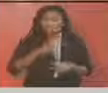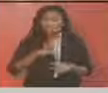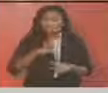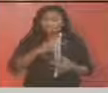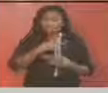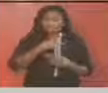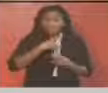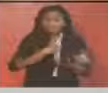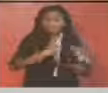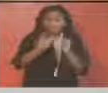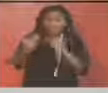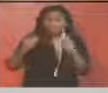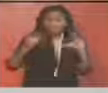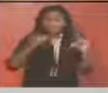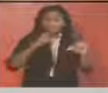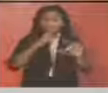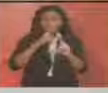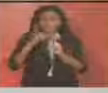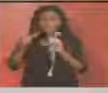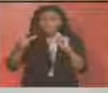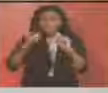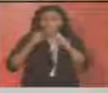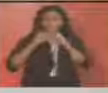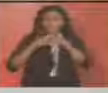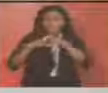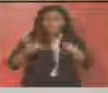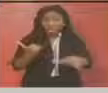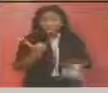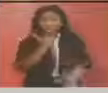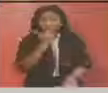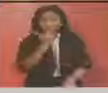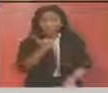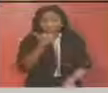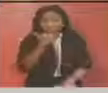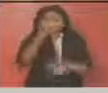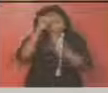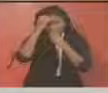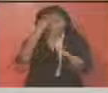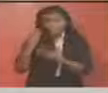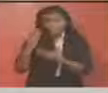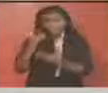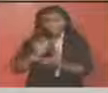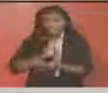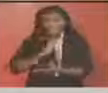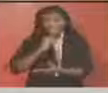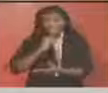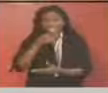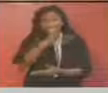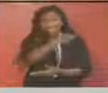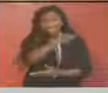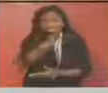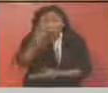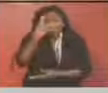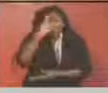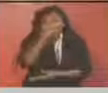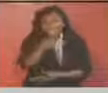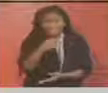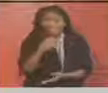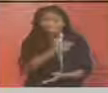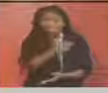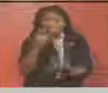the population, I'm speaking directly to the population now. The vaccines approved